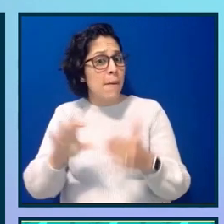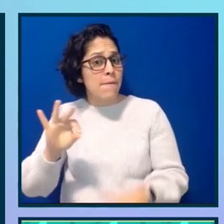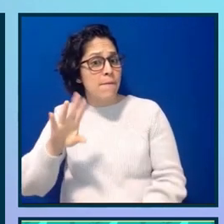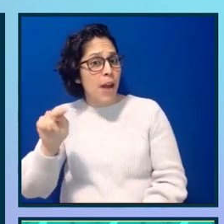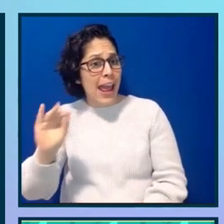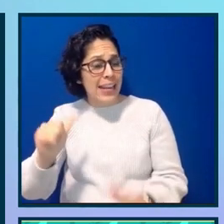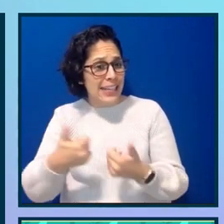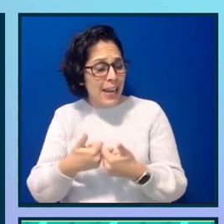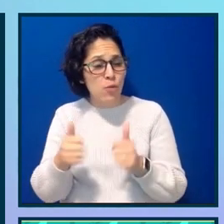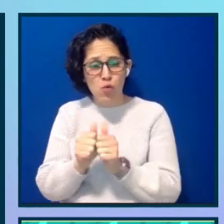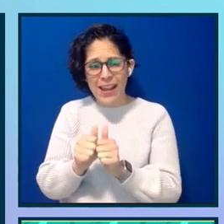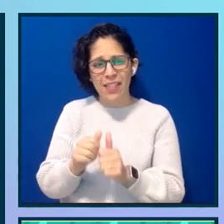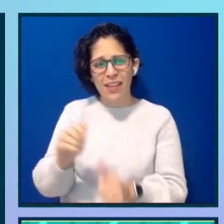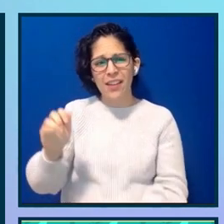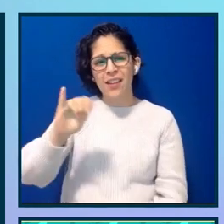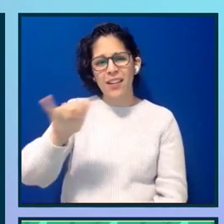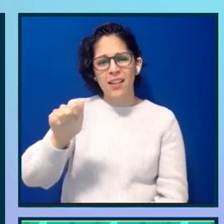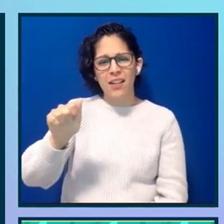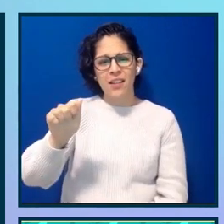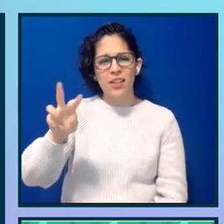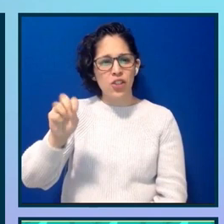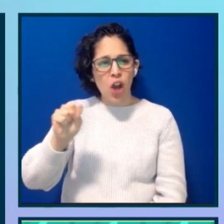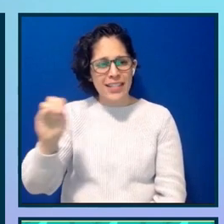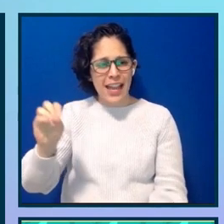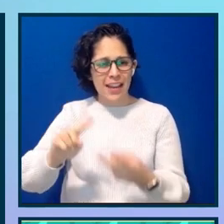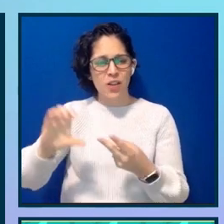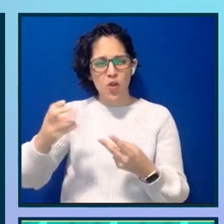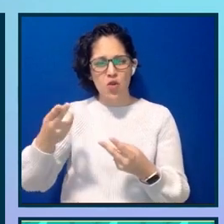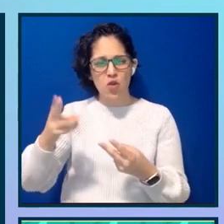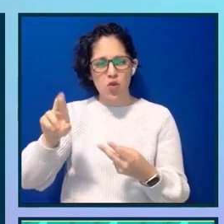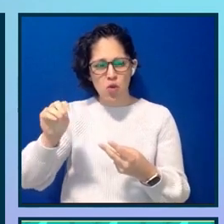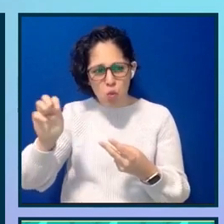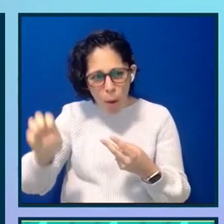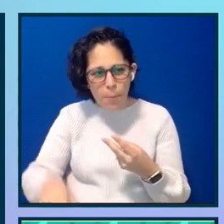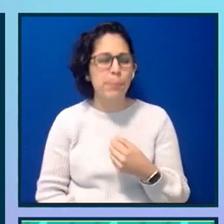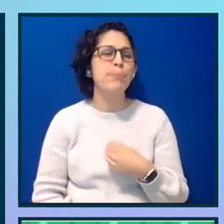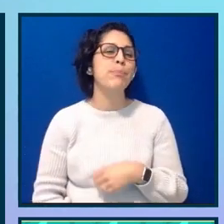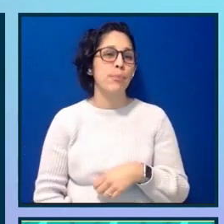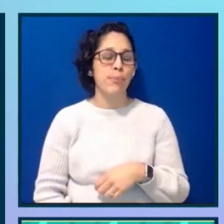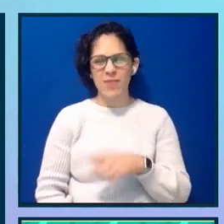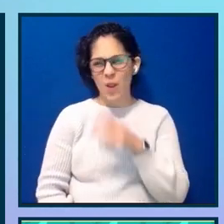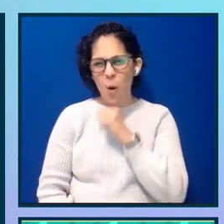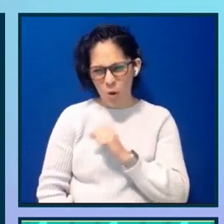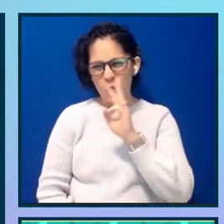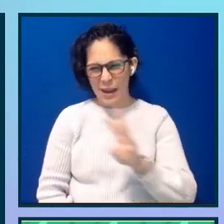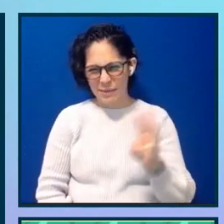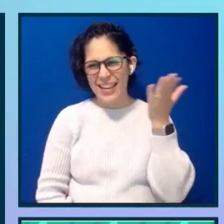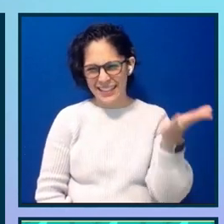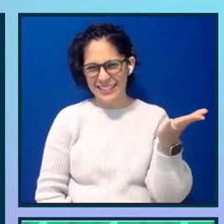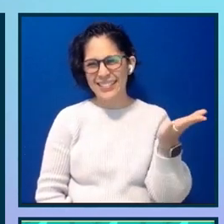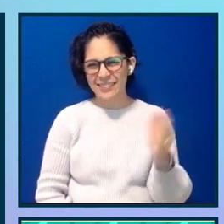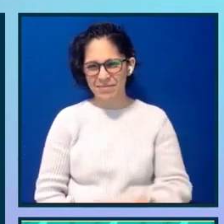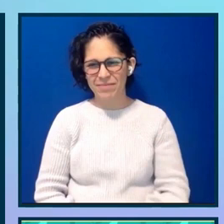with JAWS and, well, Chrome. So here we are on the old website, and we're